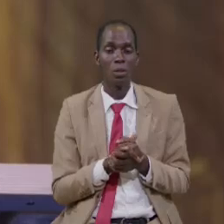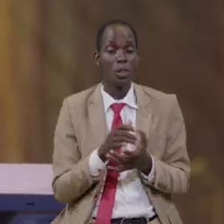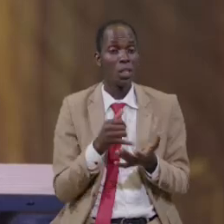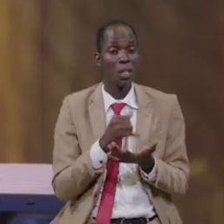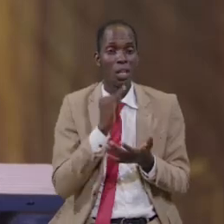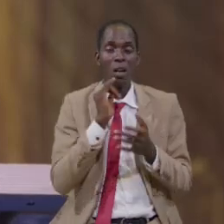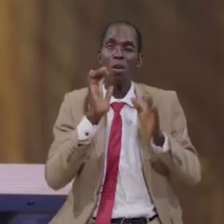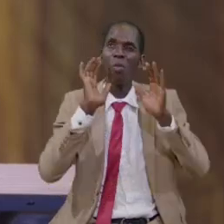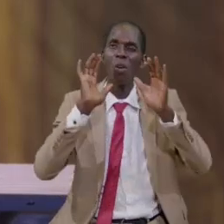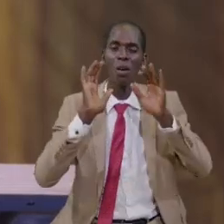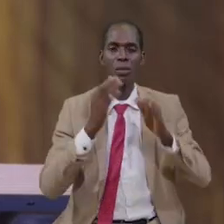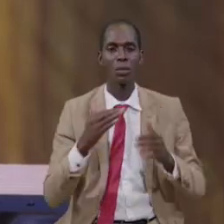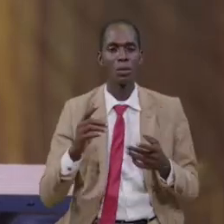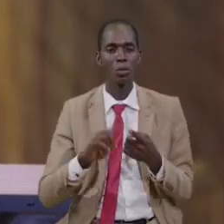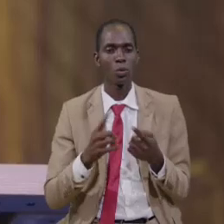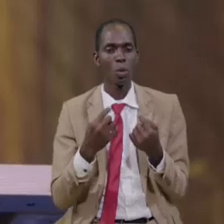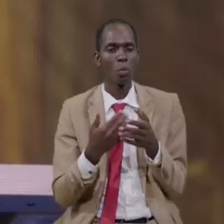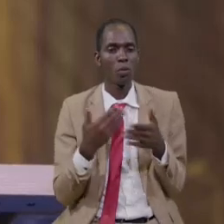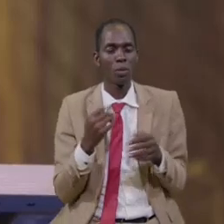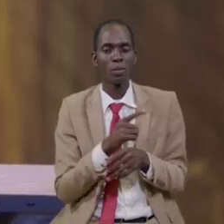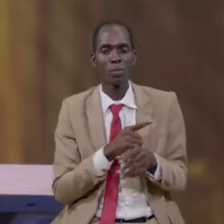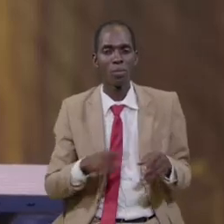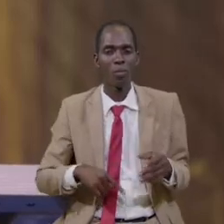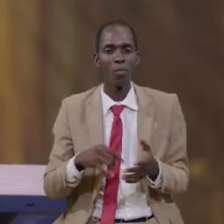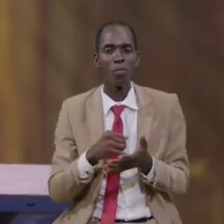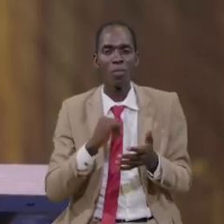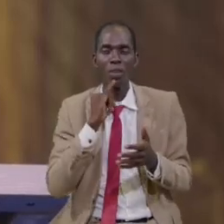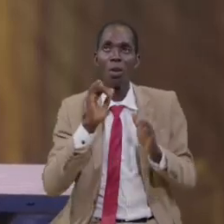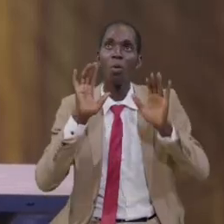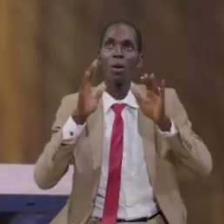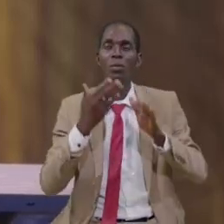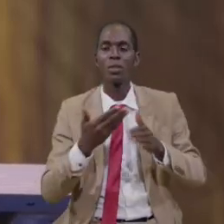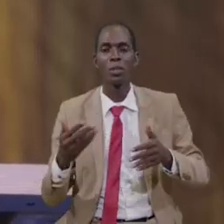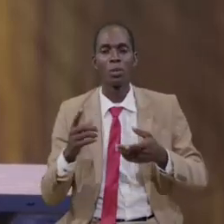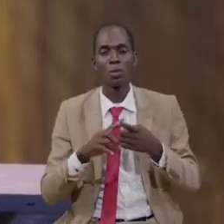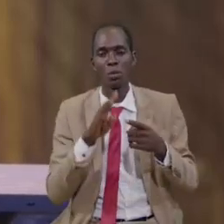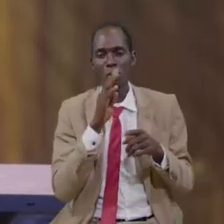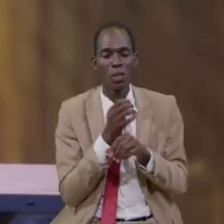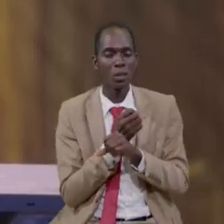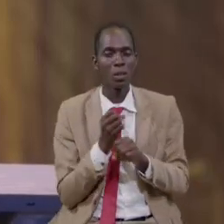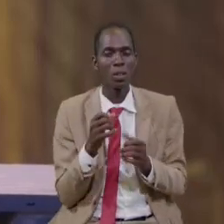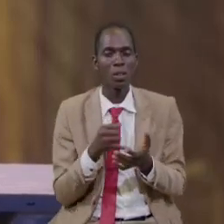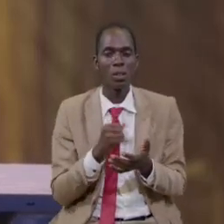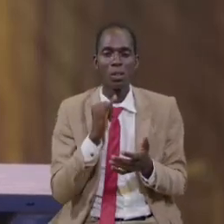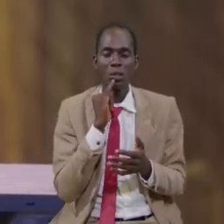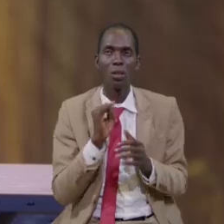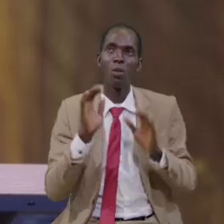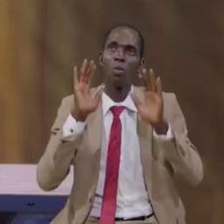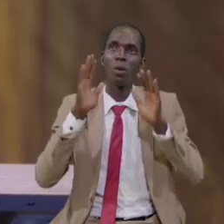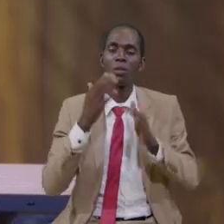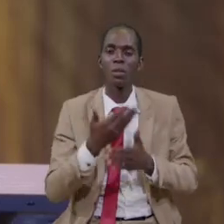Lord. It's a wonderful thing to be saved. It's a wonderful thing to have all your sins forgiven.